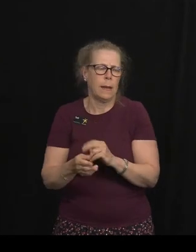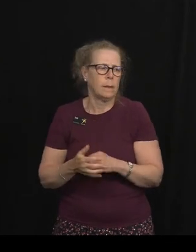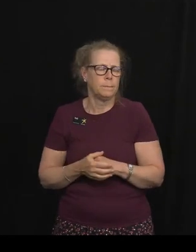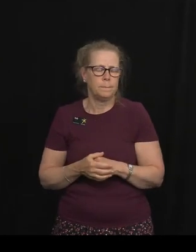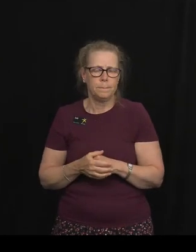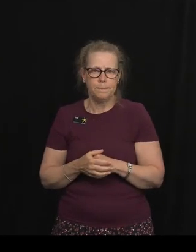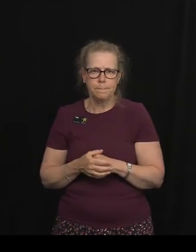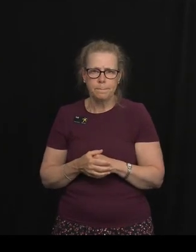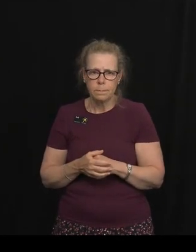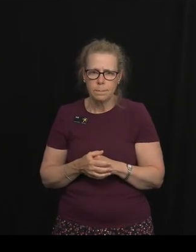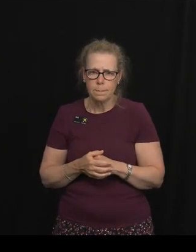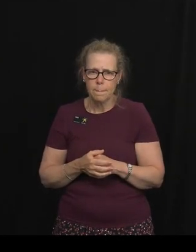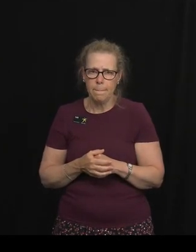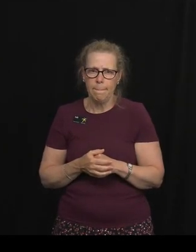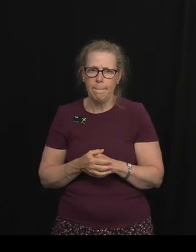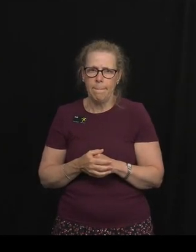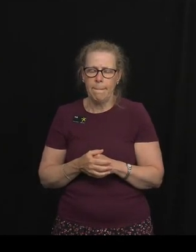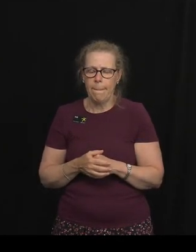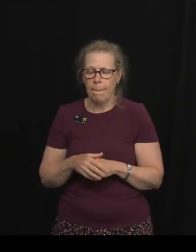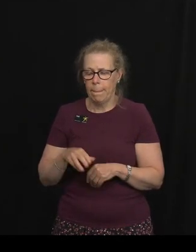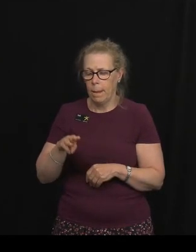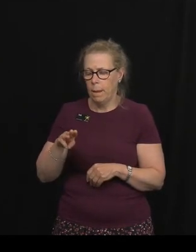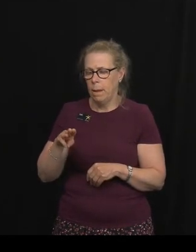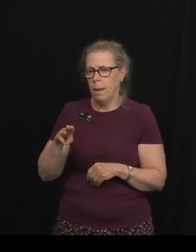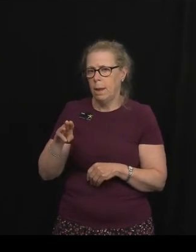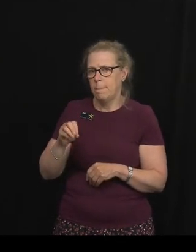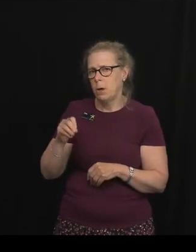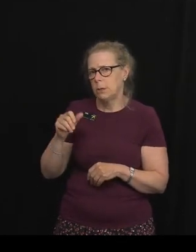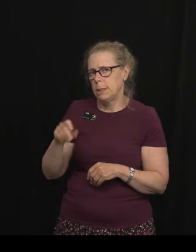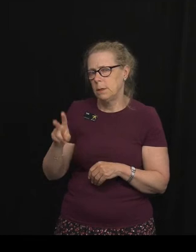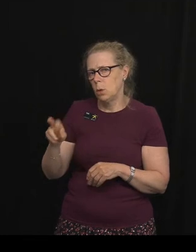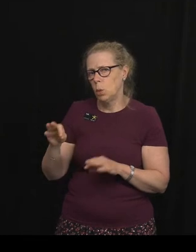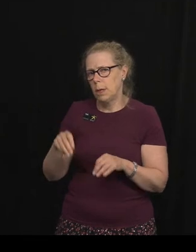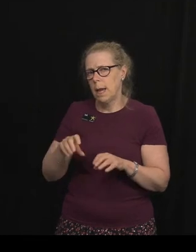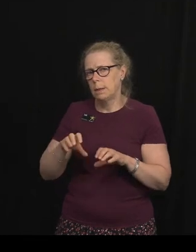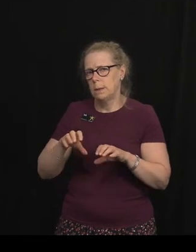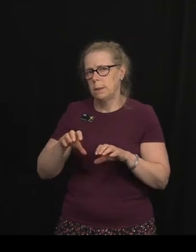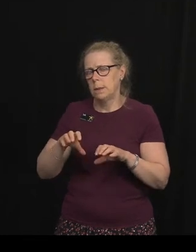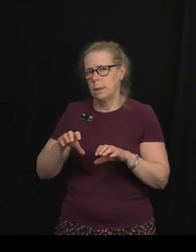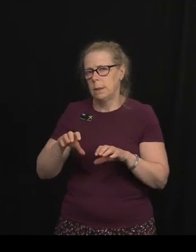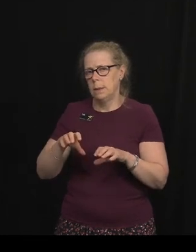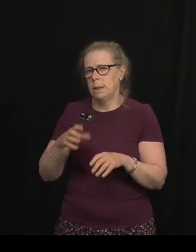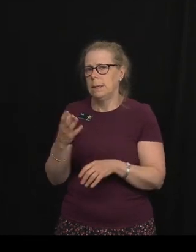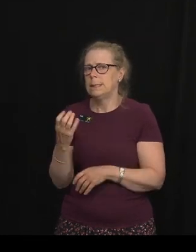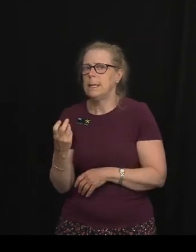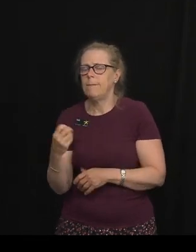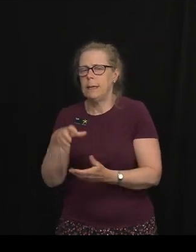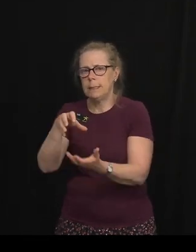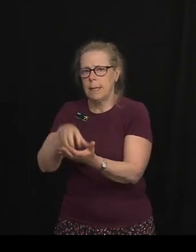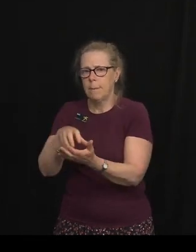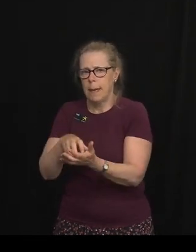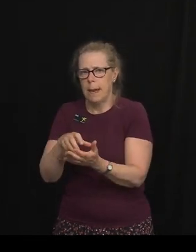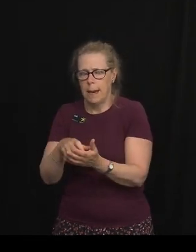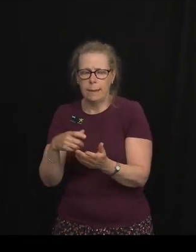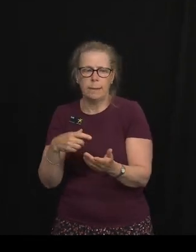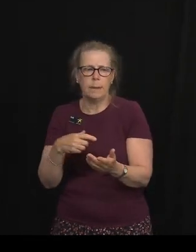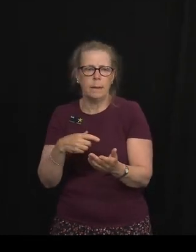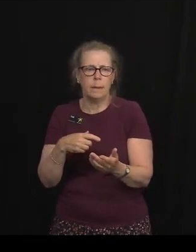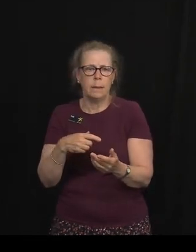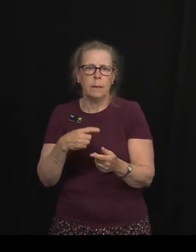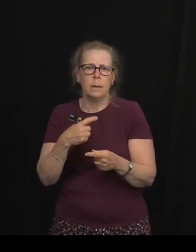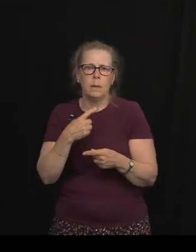Eleni. Martin, how can civil society actors hold governments accountable for